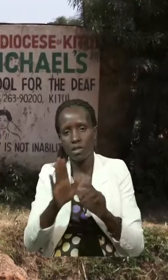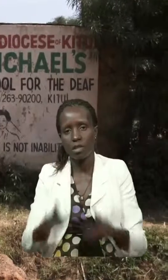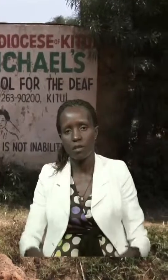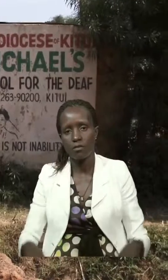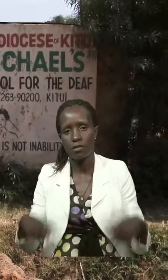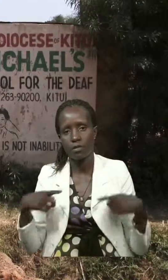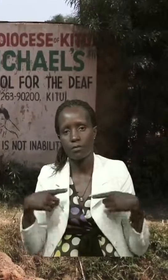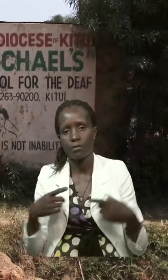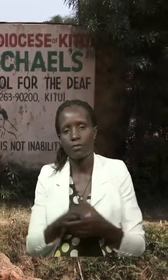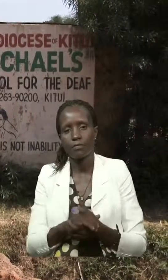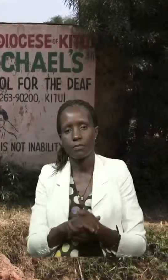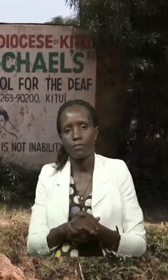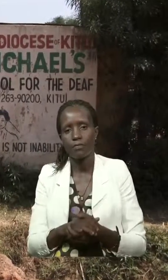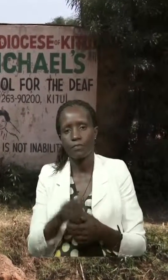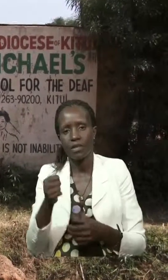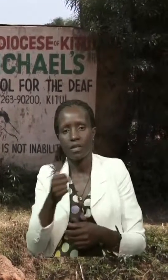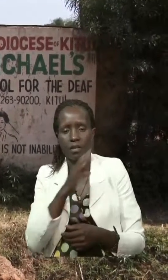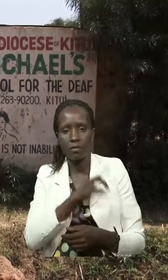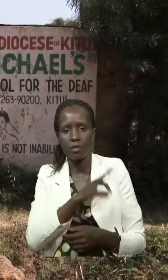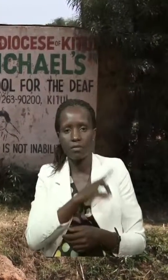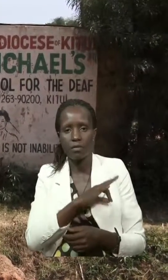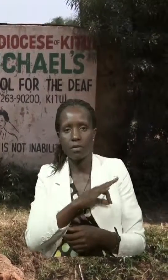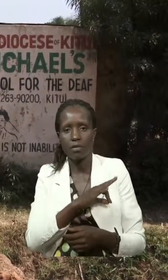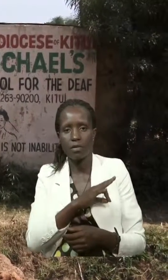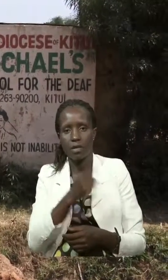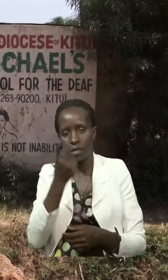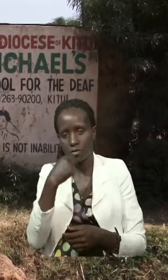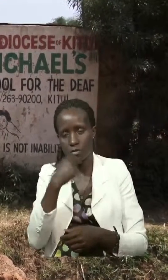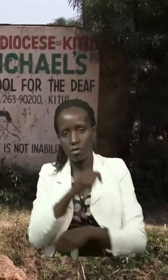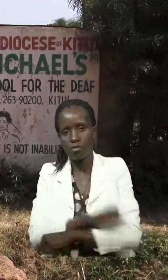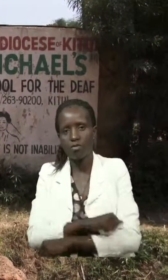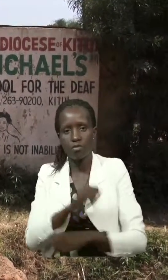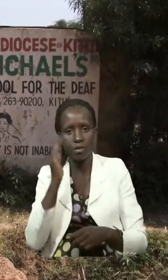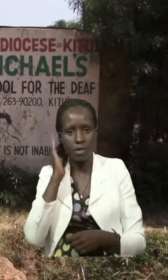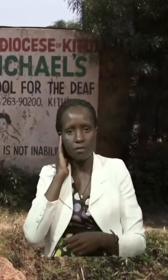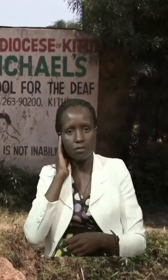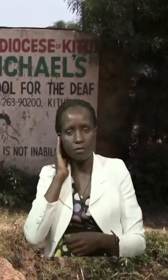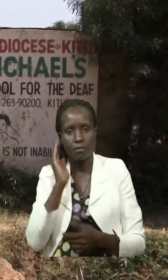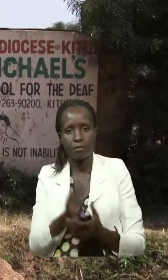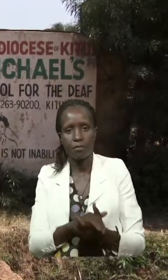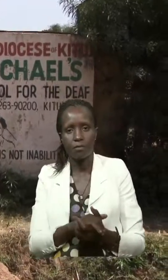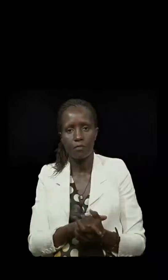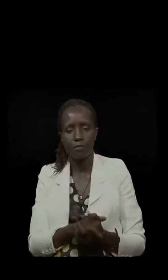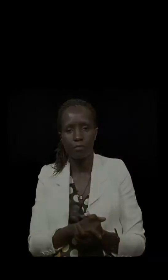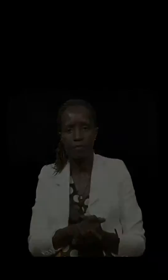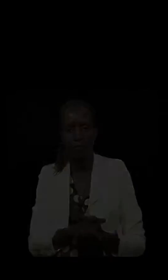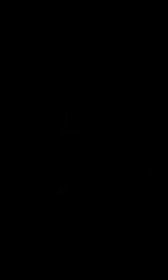lives outside there. Another beneficiary is the Kitui School for the Deaf.